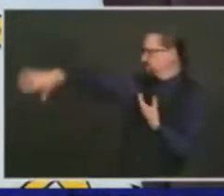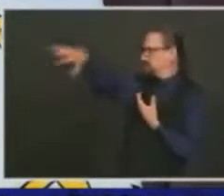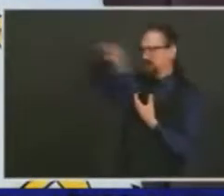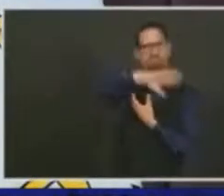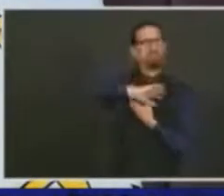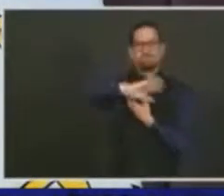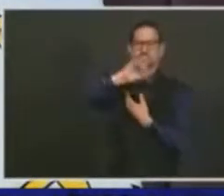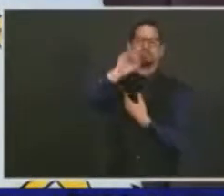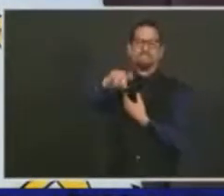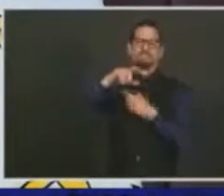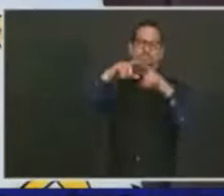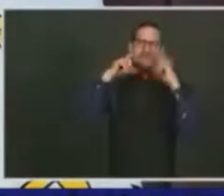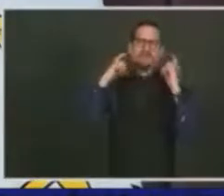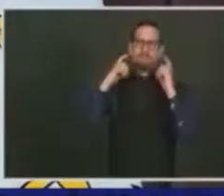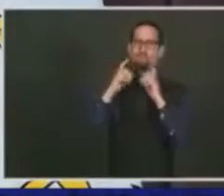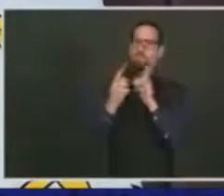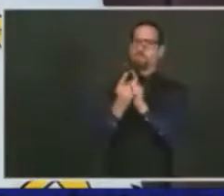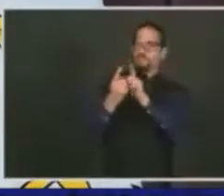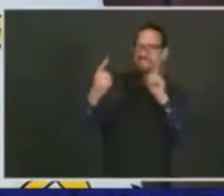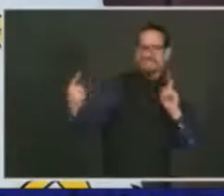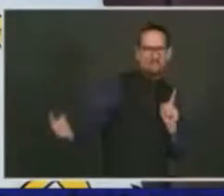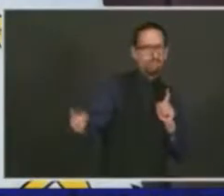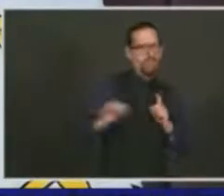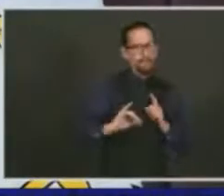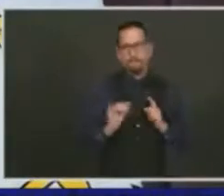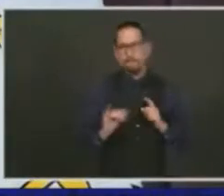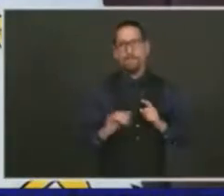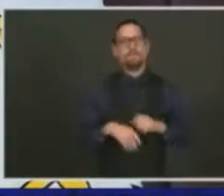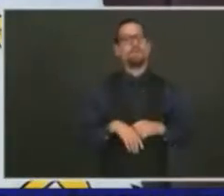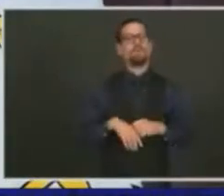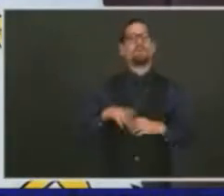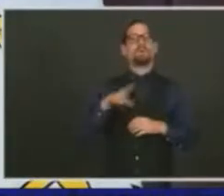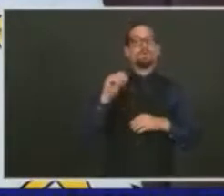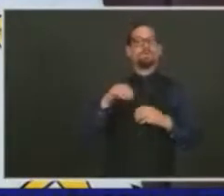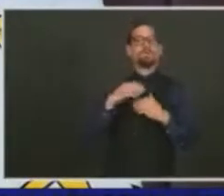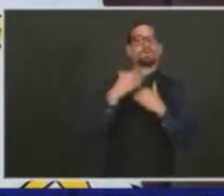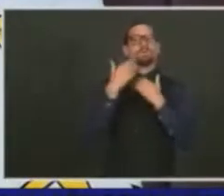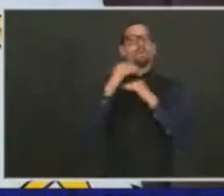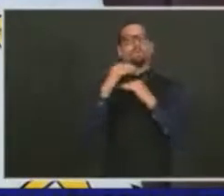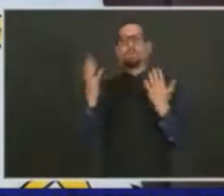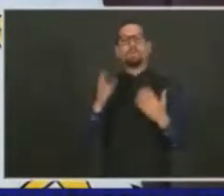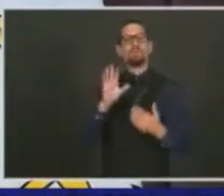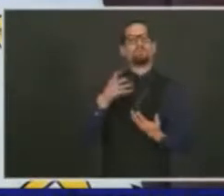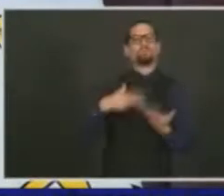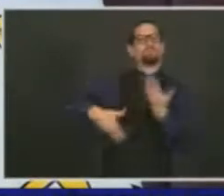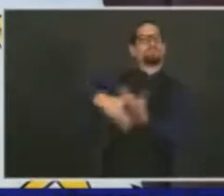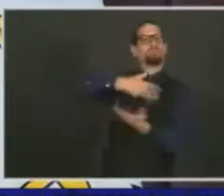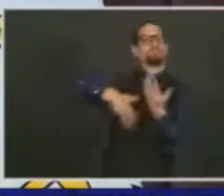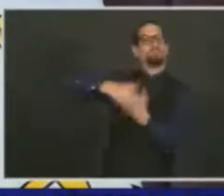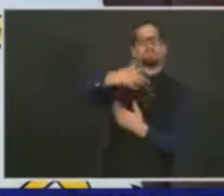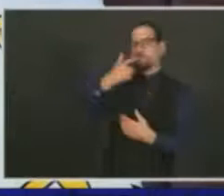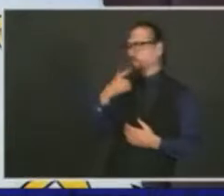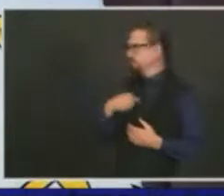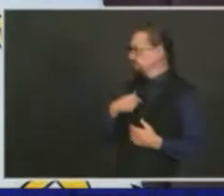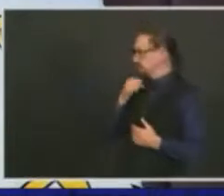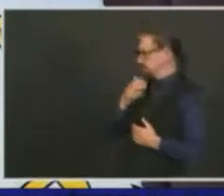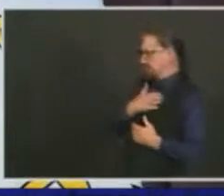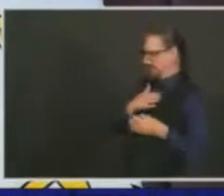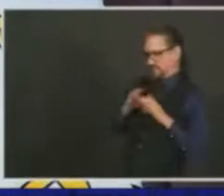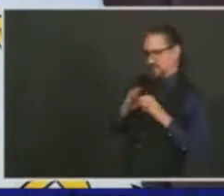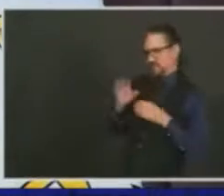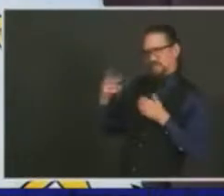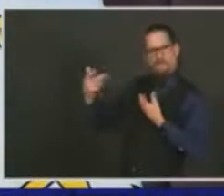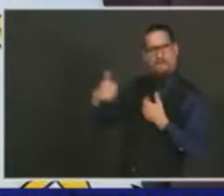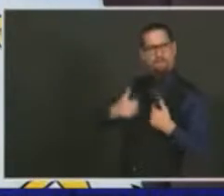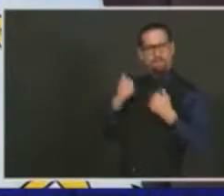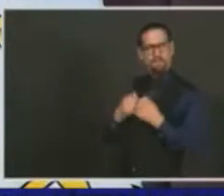as the governor said, limit social contact with anyone that's outside of your household. Keep your group